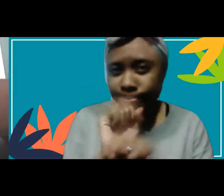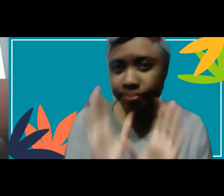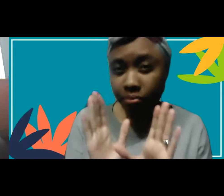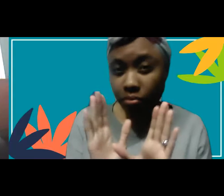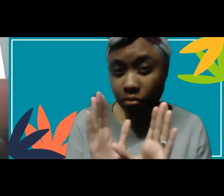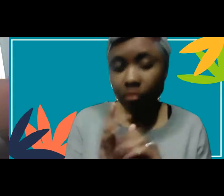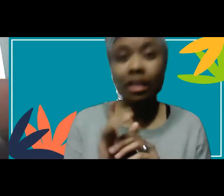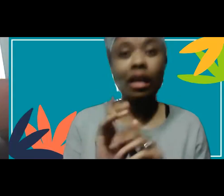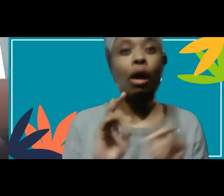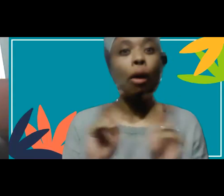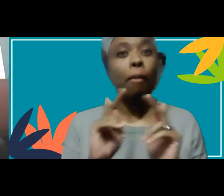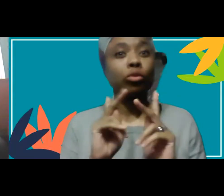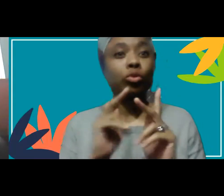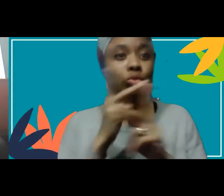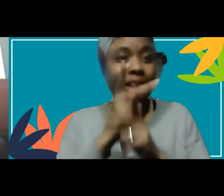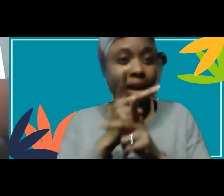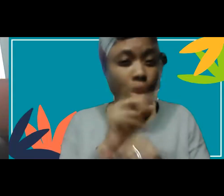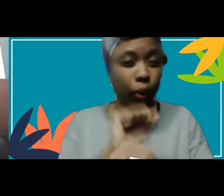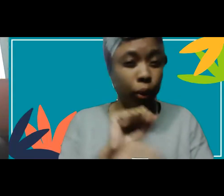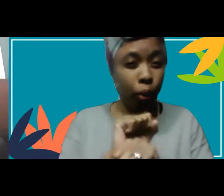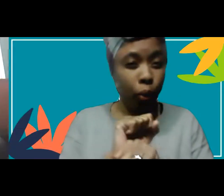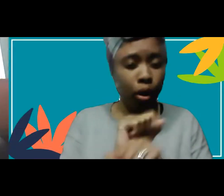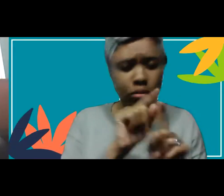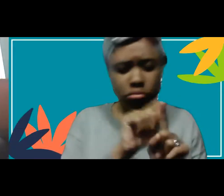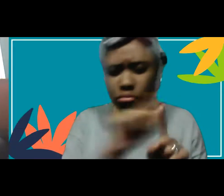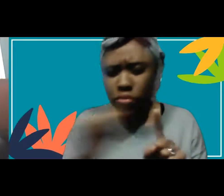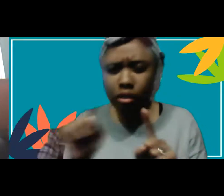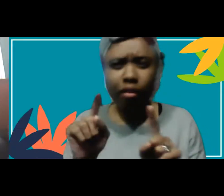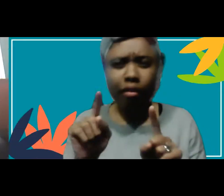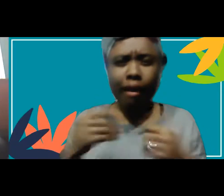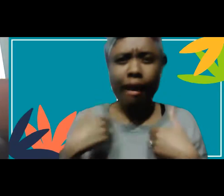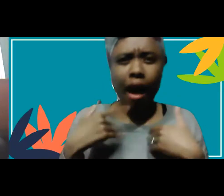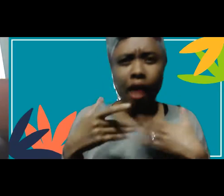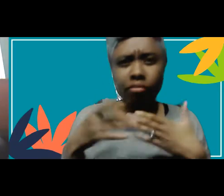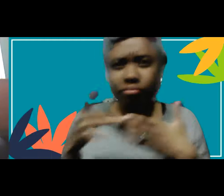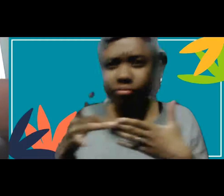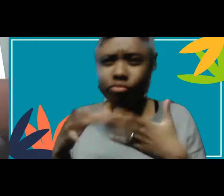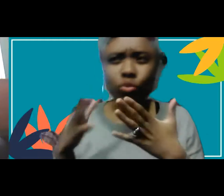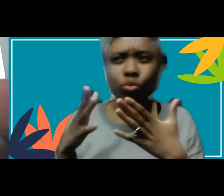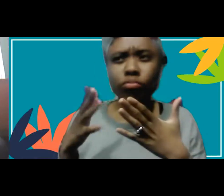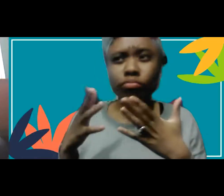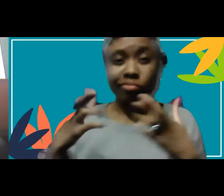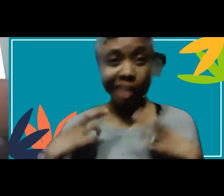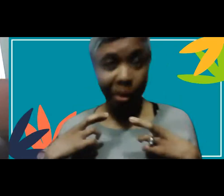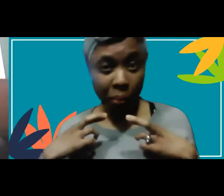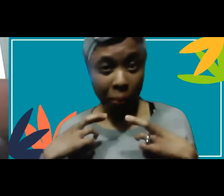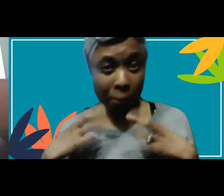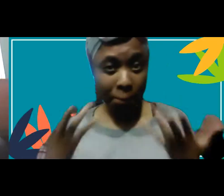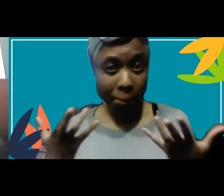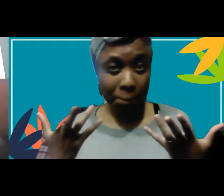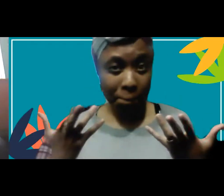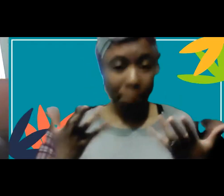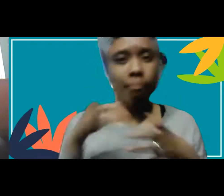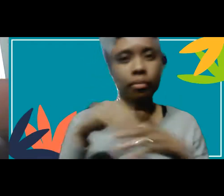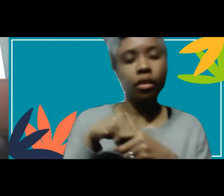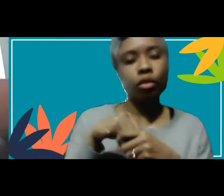who do care work, do they have a pathway to retirement? And so all encompassing in terms of the work that we do at Miami